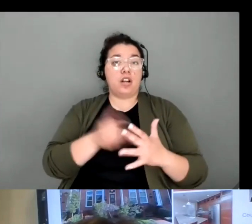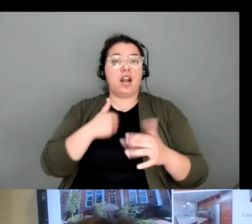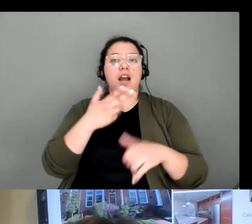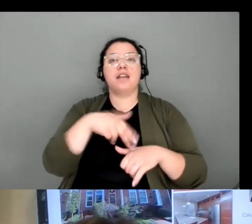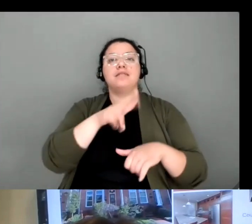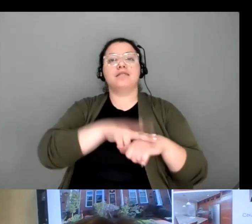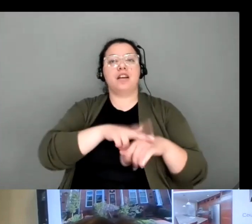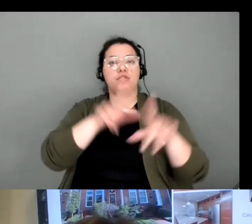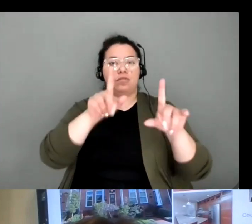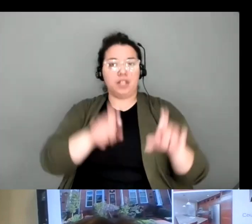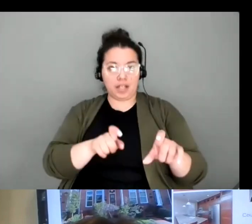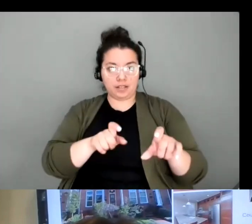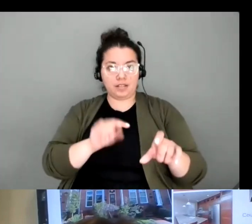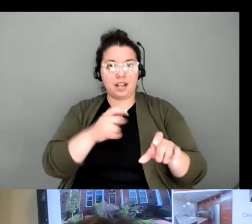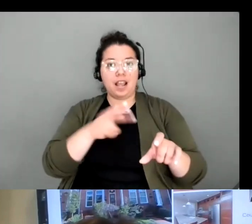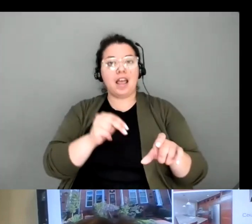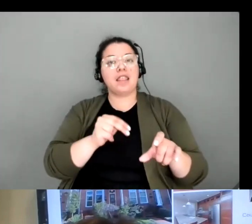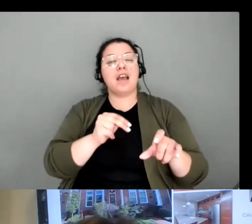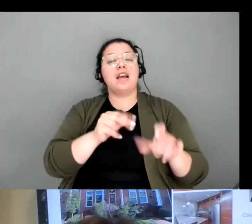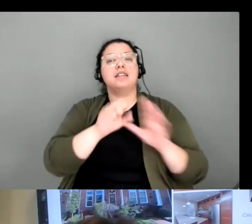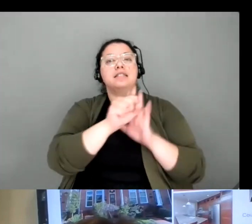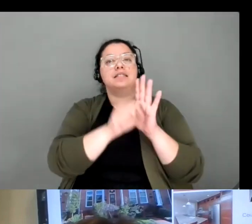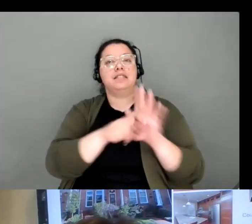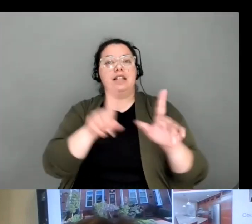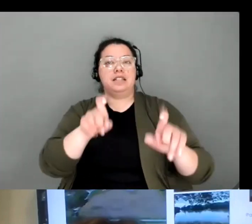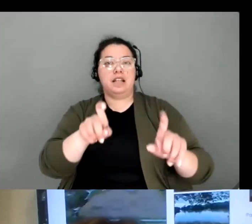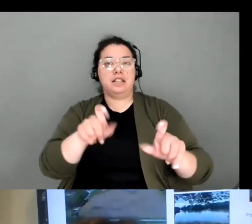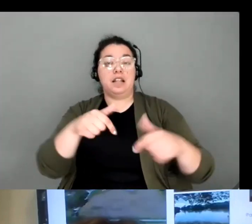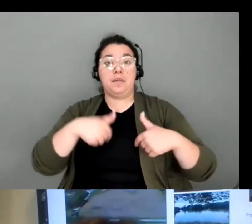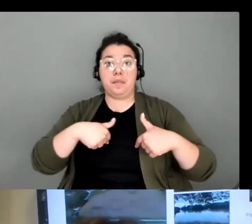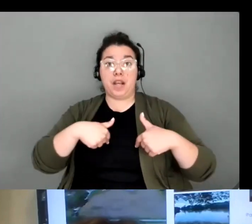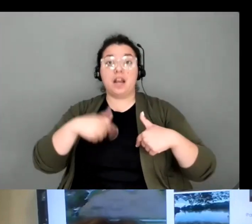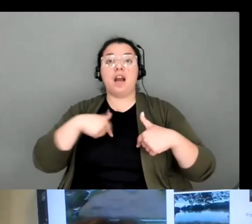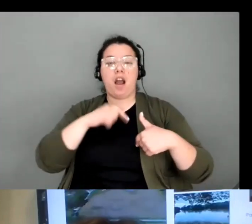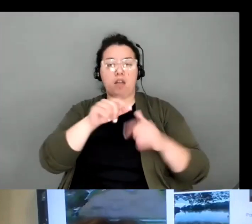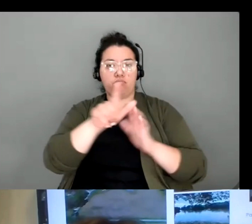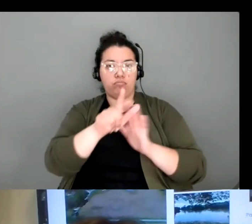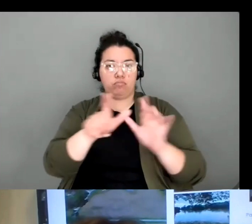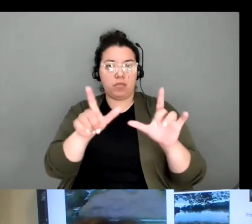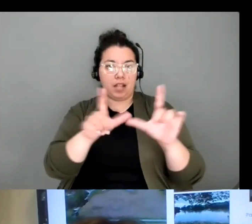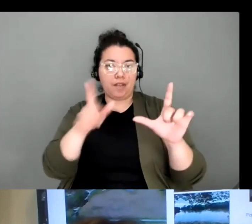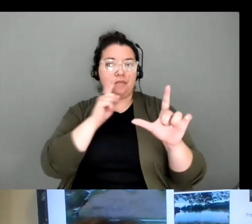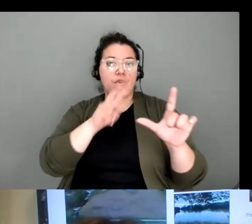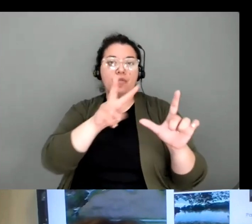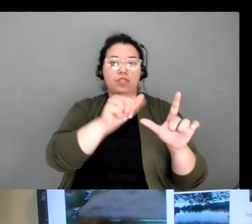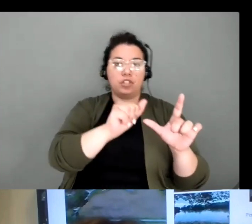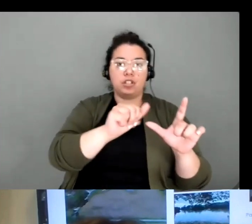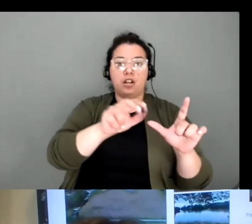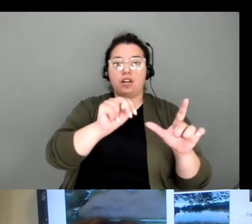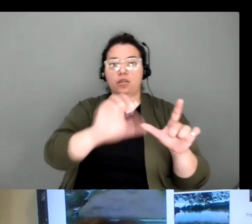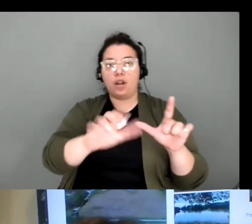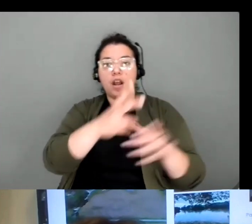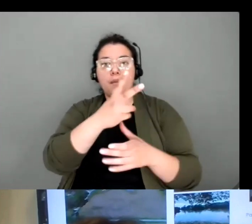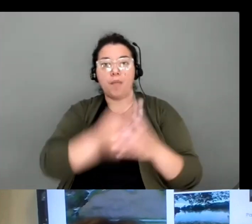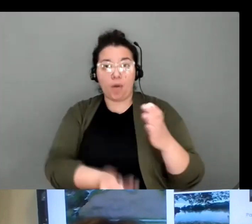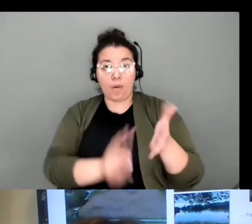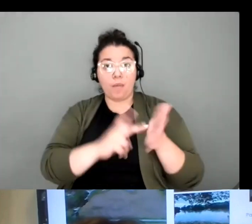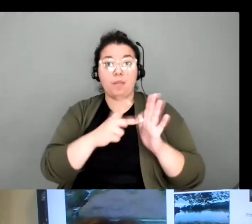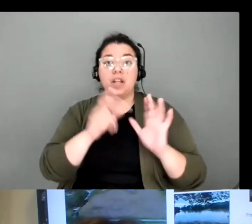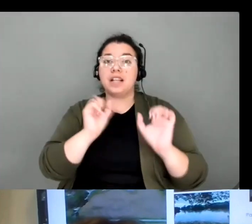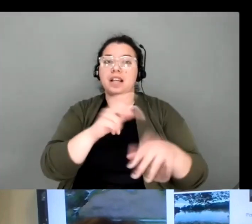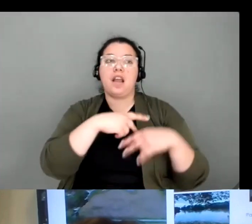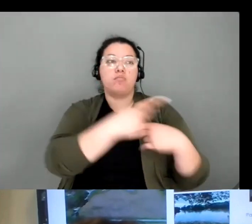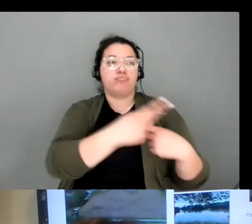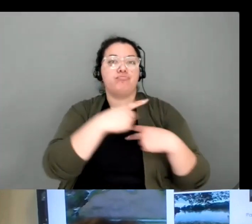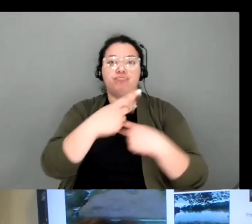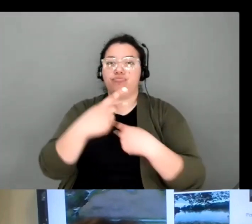take individual state tests. So for me, I'm personally licensed in the state of Virginia and in North Carolina, so I can lend anywhere in those